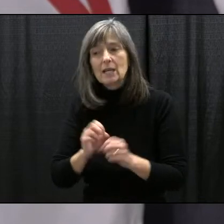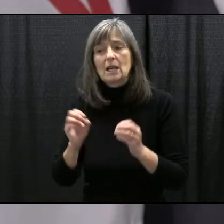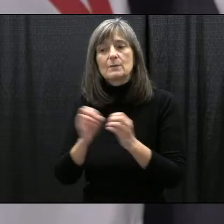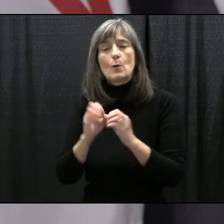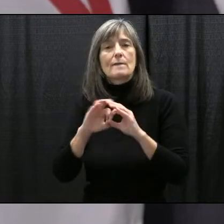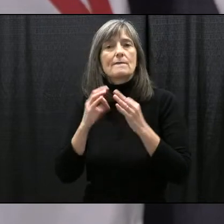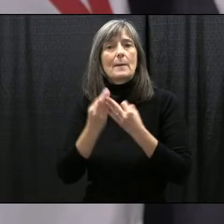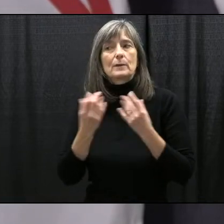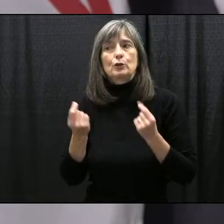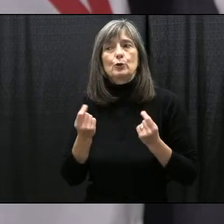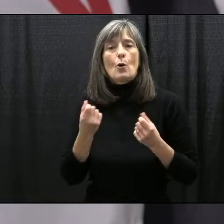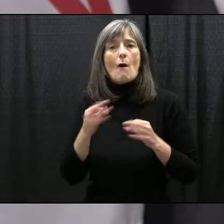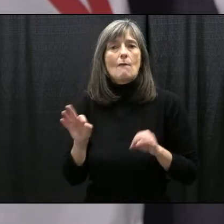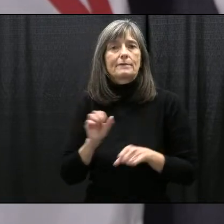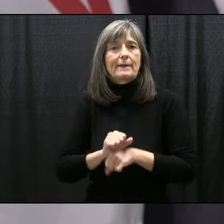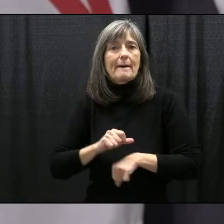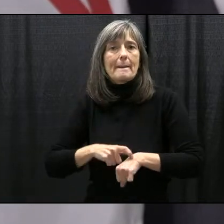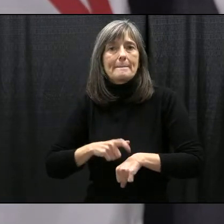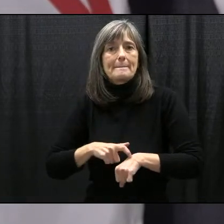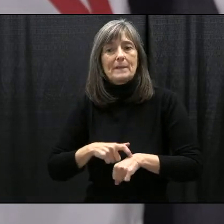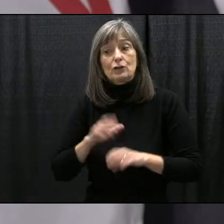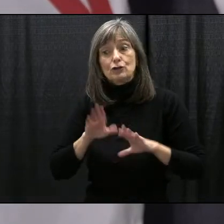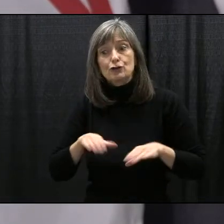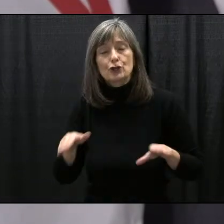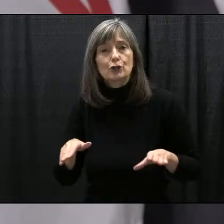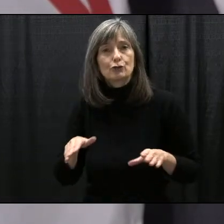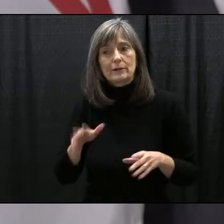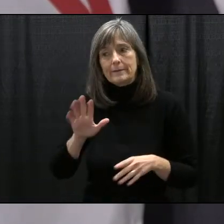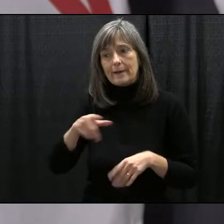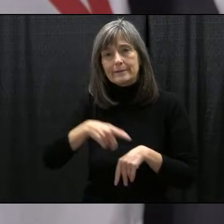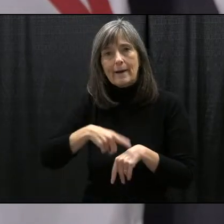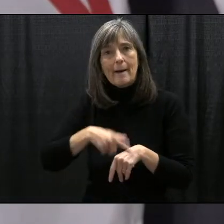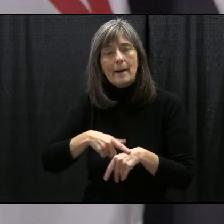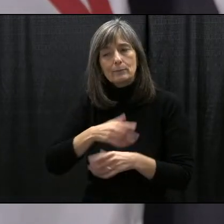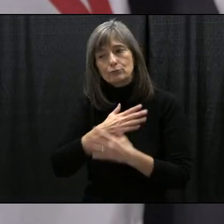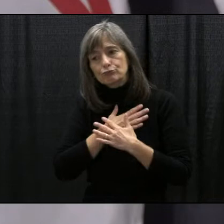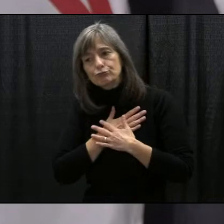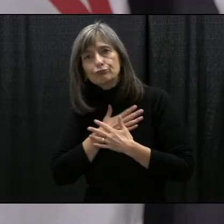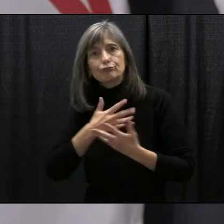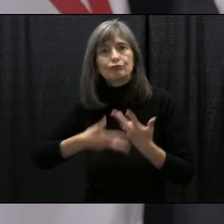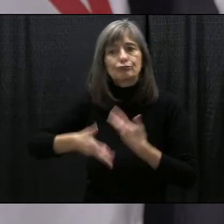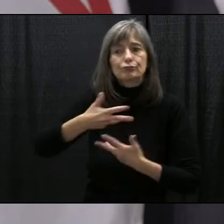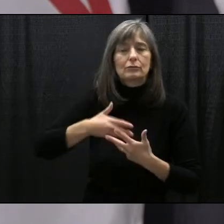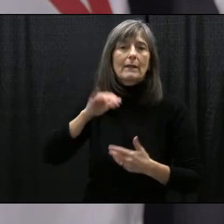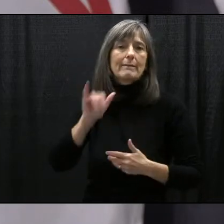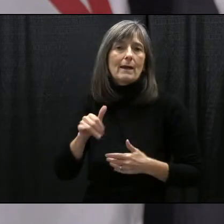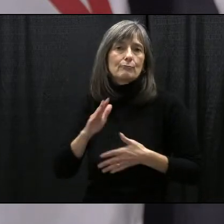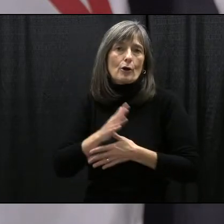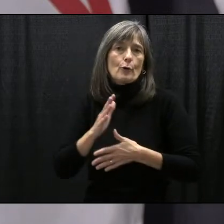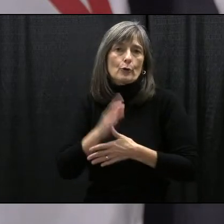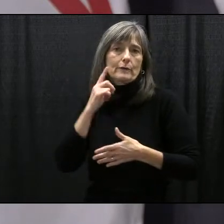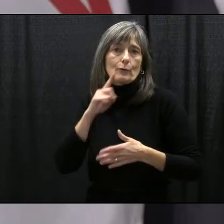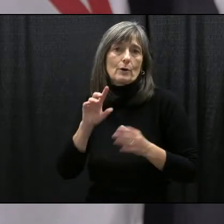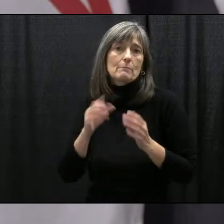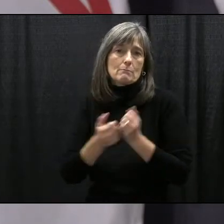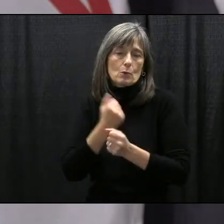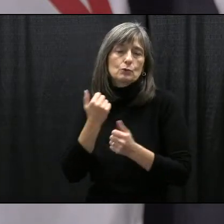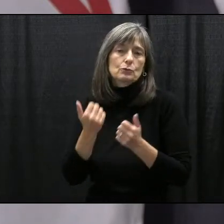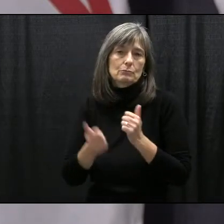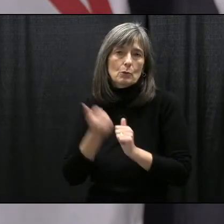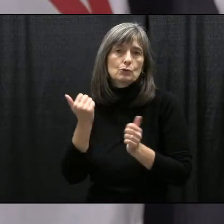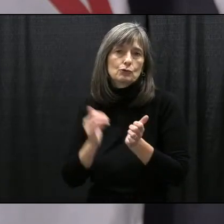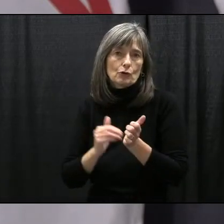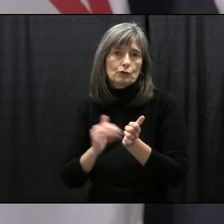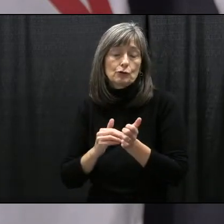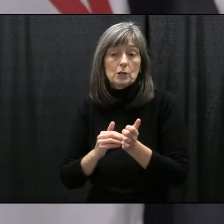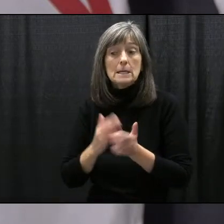your family and your children spend their leisure time and their discretionary time. And the successes